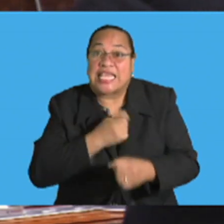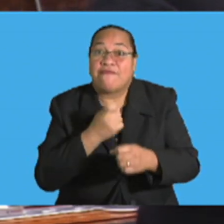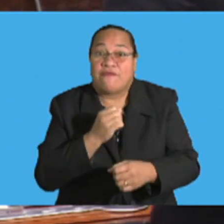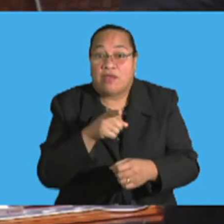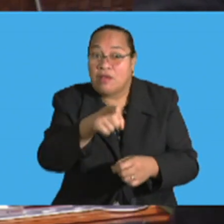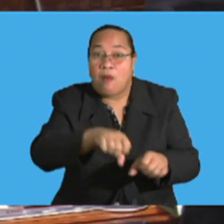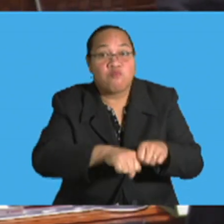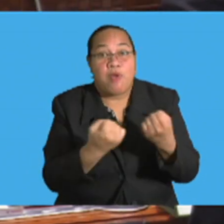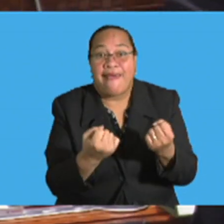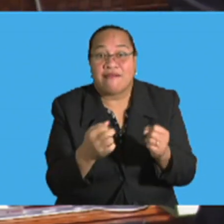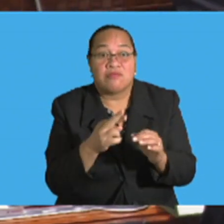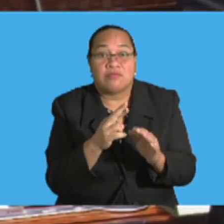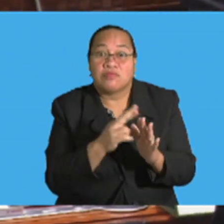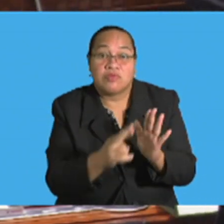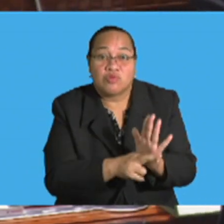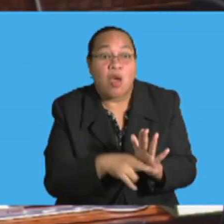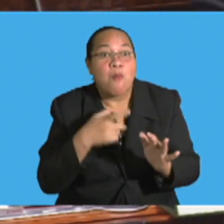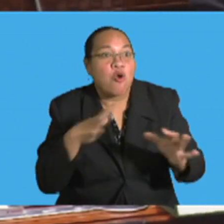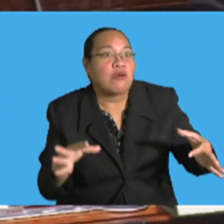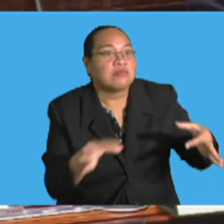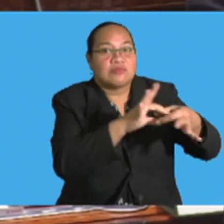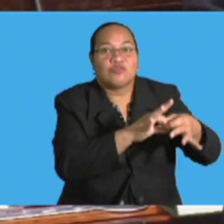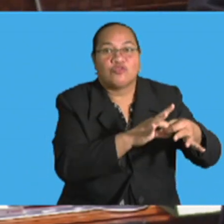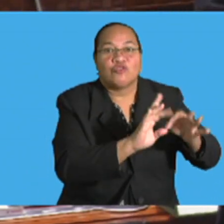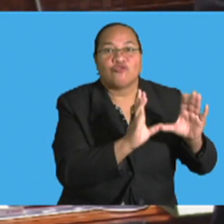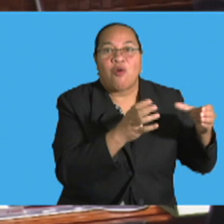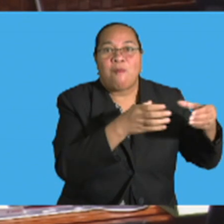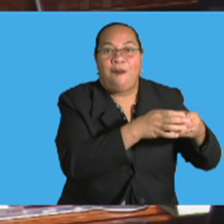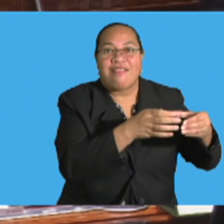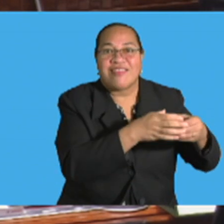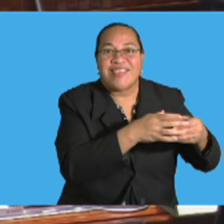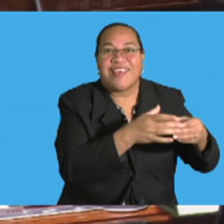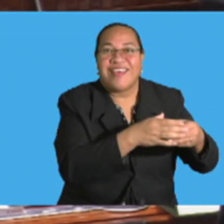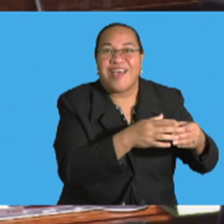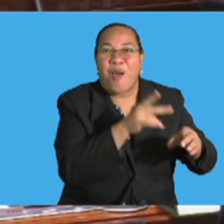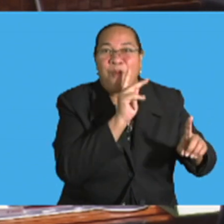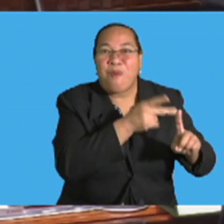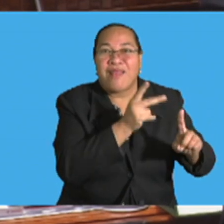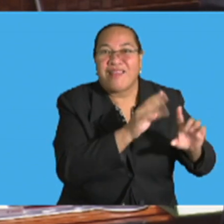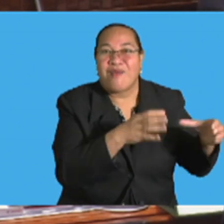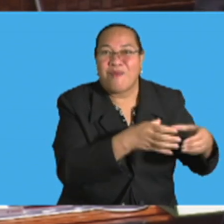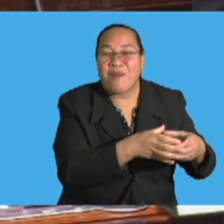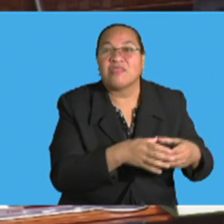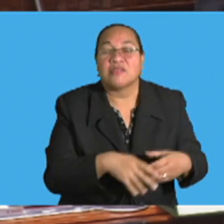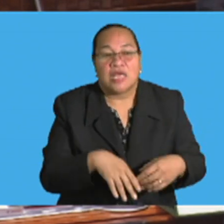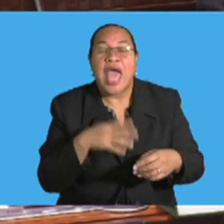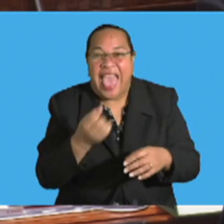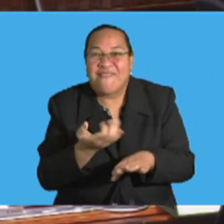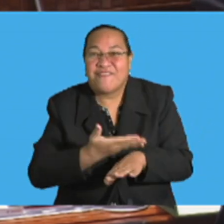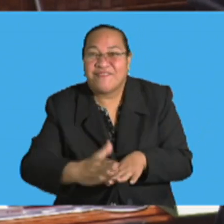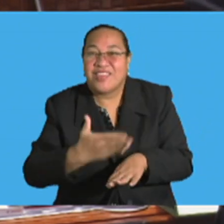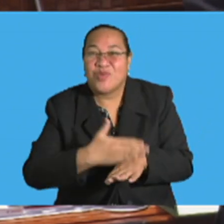breach that fiduciary duty, because the Companies Act actually has been, as we know, we've got a new Companies Act, the old one has been